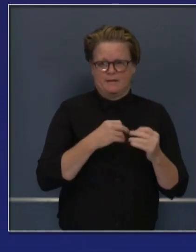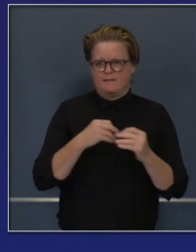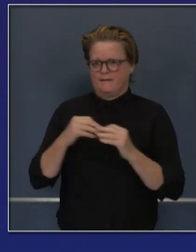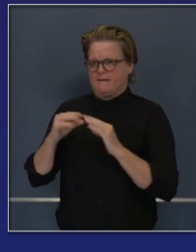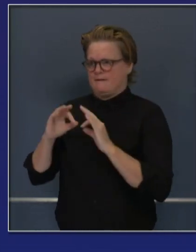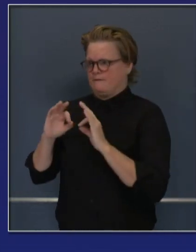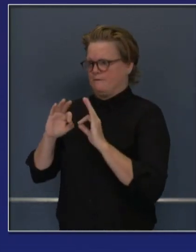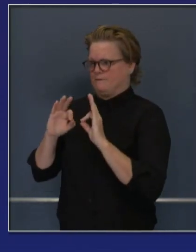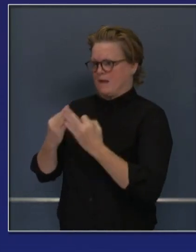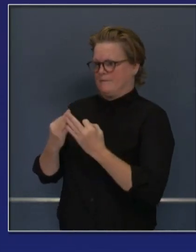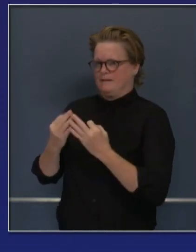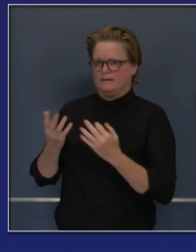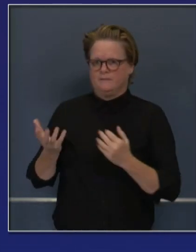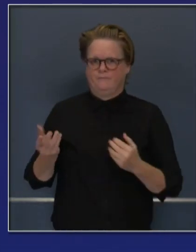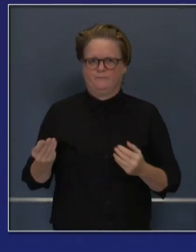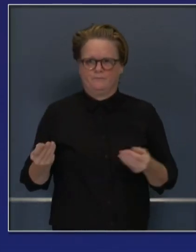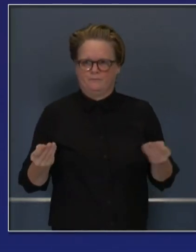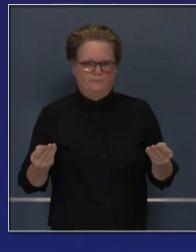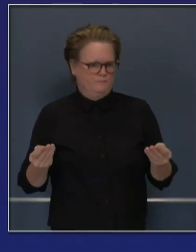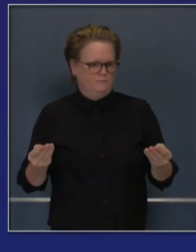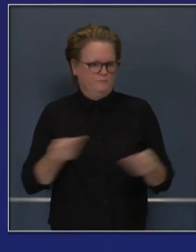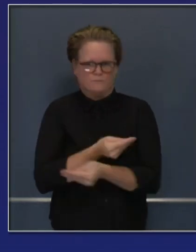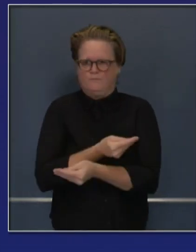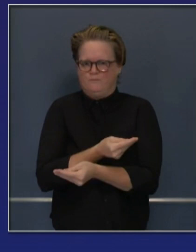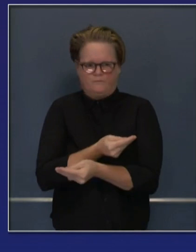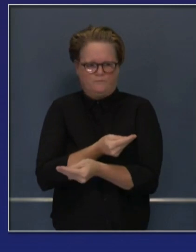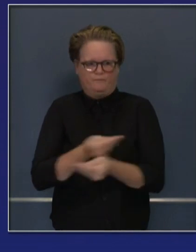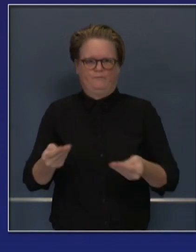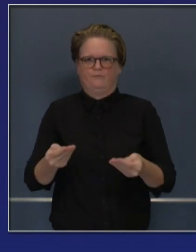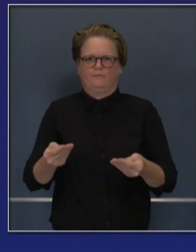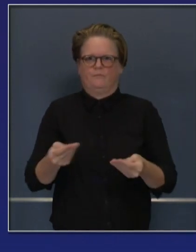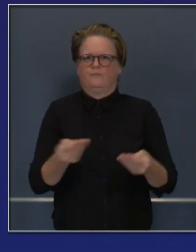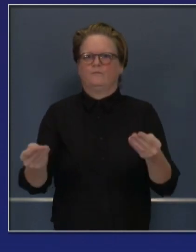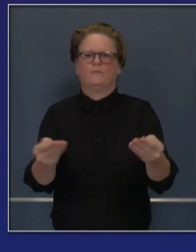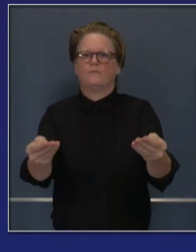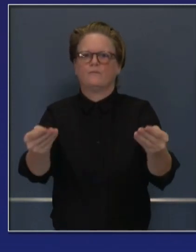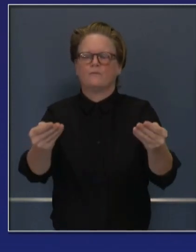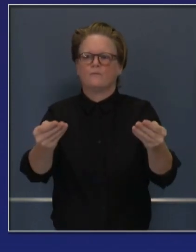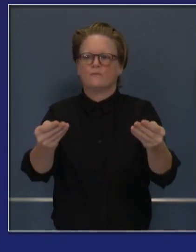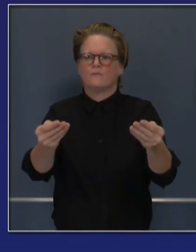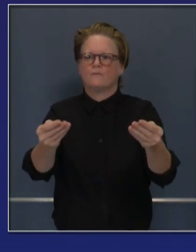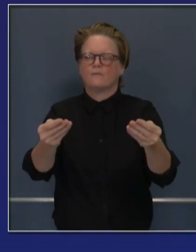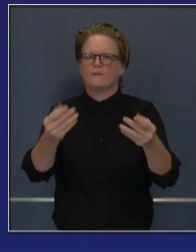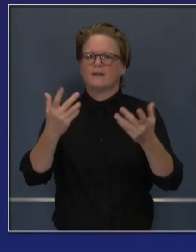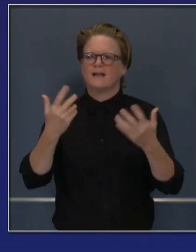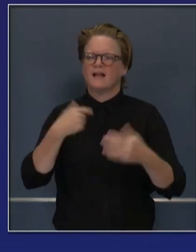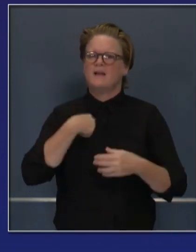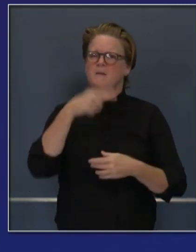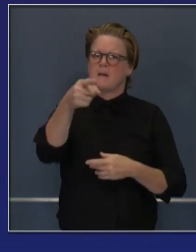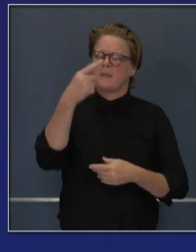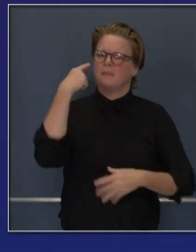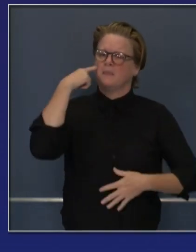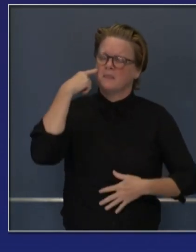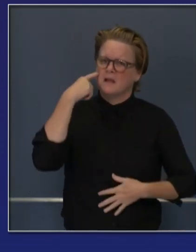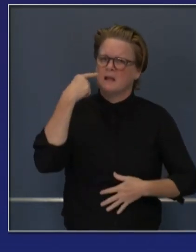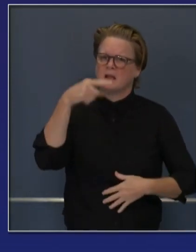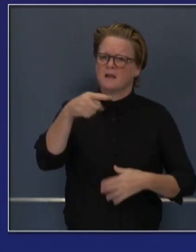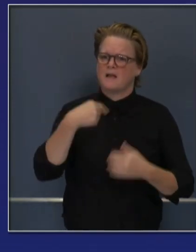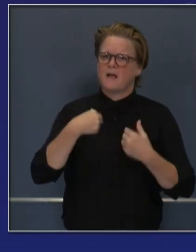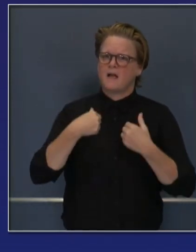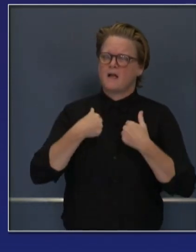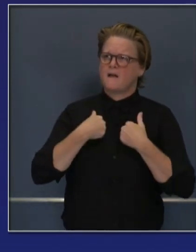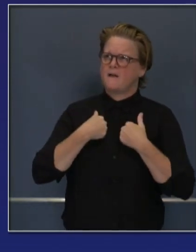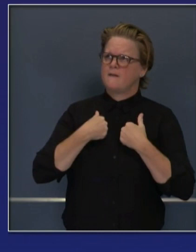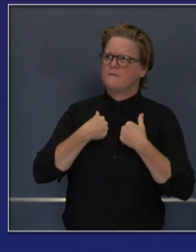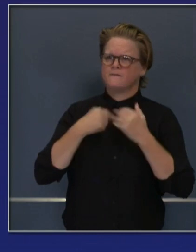opportunity, especially if you live with vulnerable individuals, older Californians, people with underlying conditions. Consider